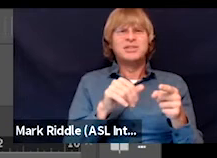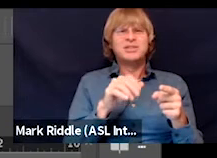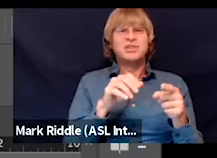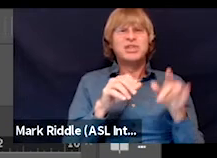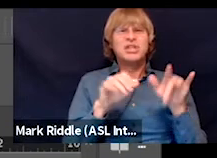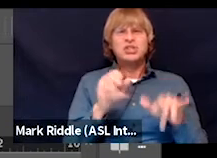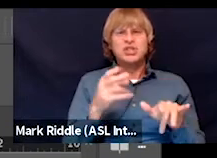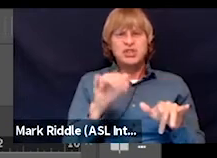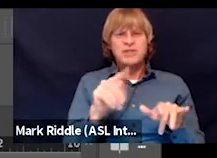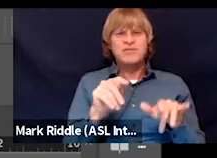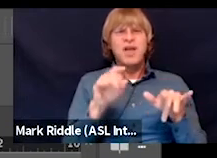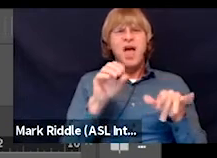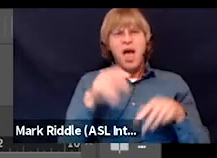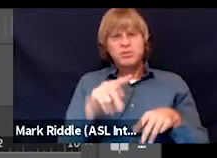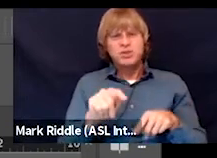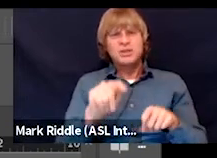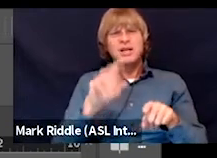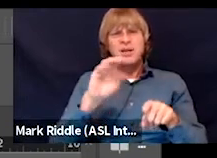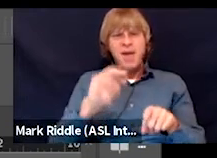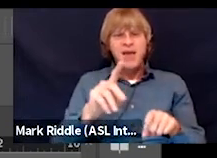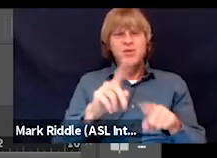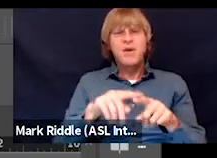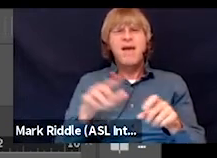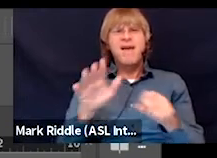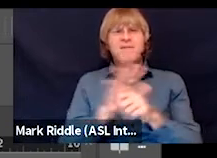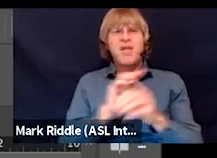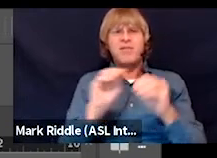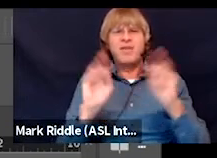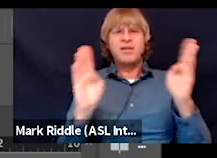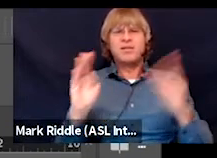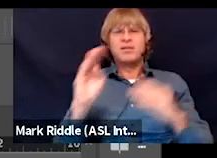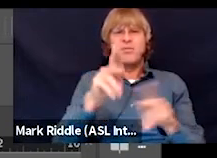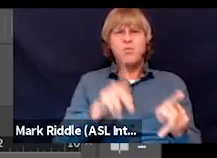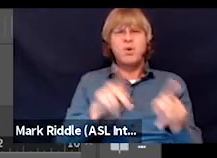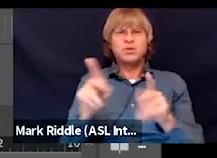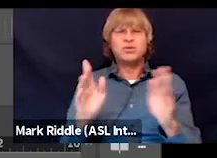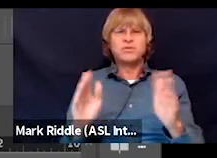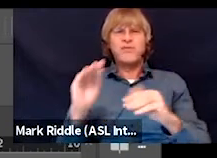Option Command C, which is to fill the frame proportionally.